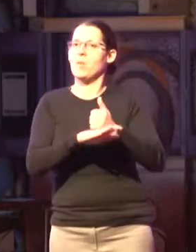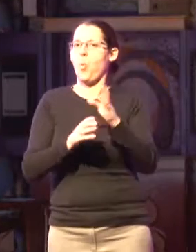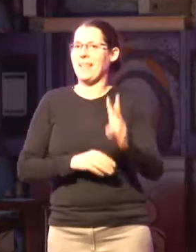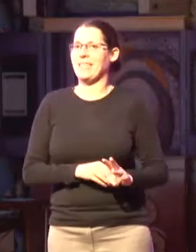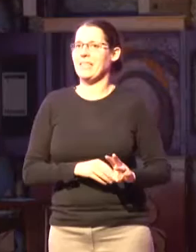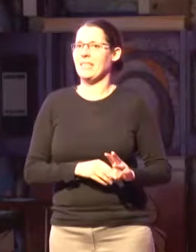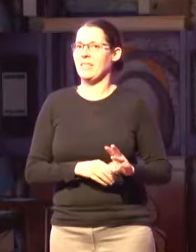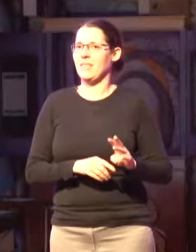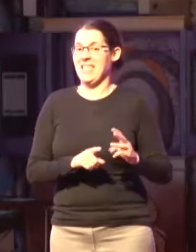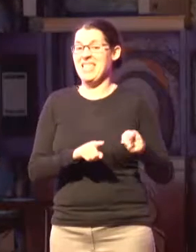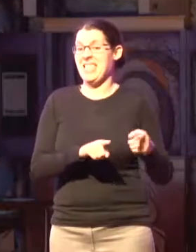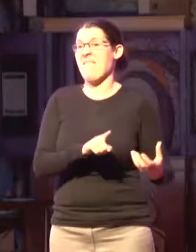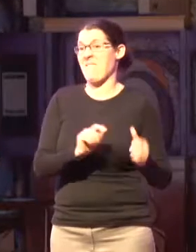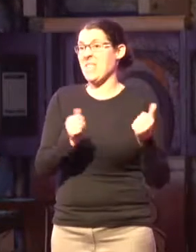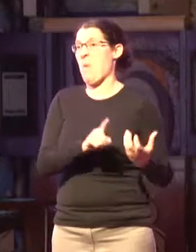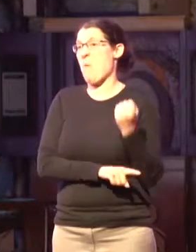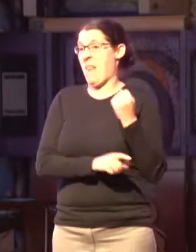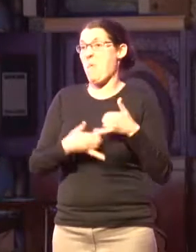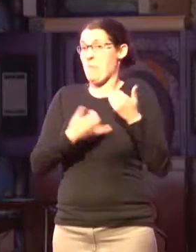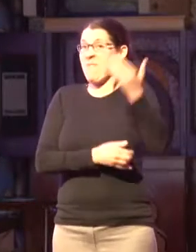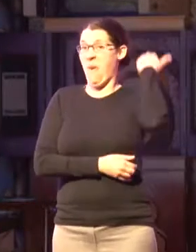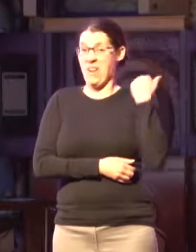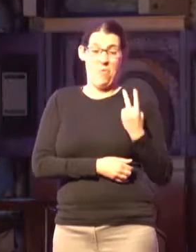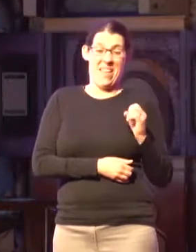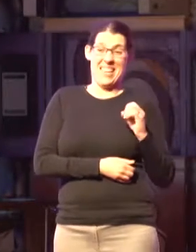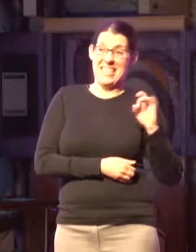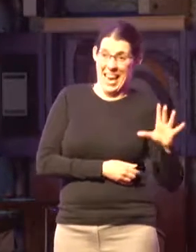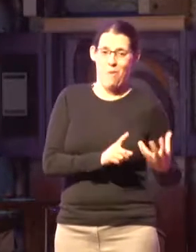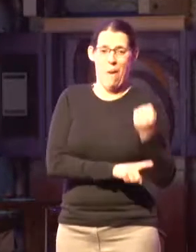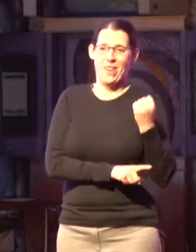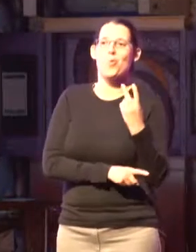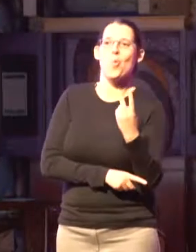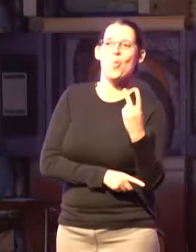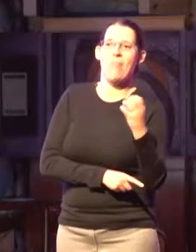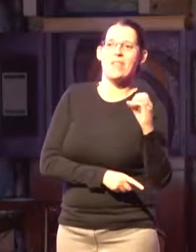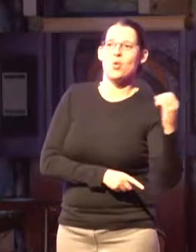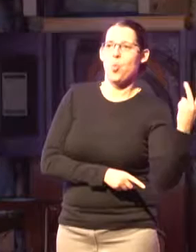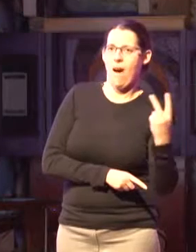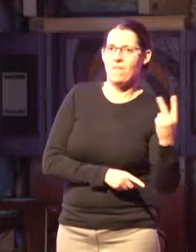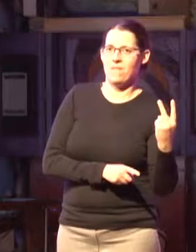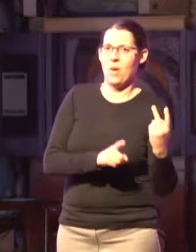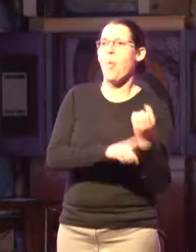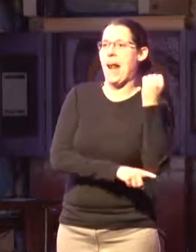won this award in both 2010 and 2012, so consequently had to be made into a judge.